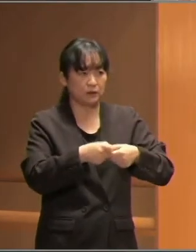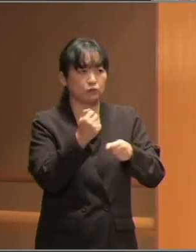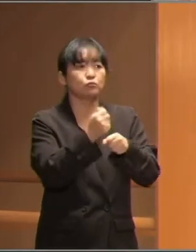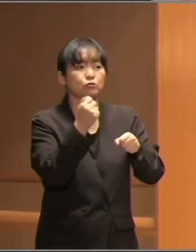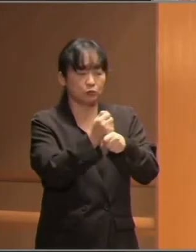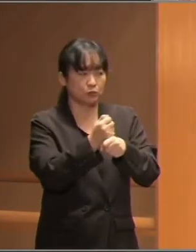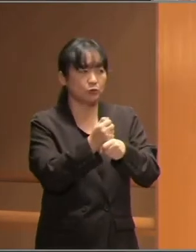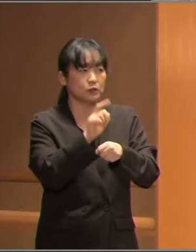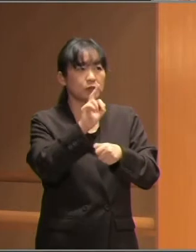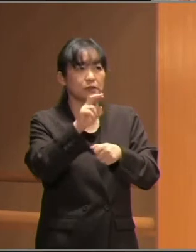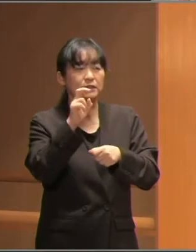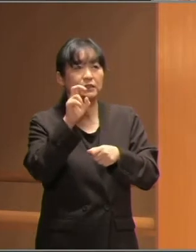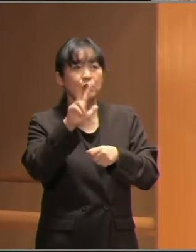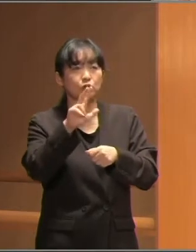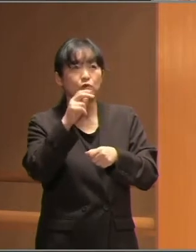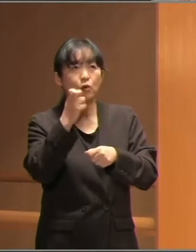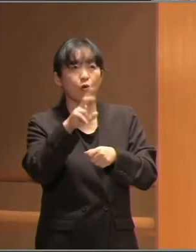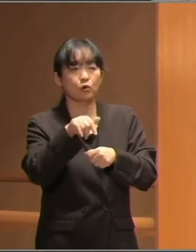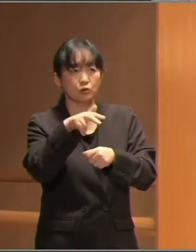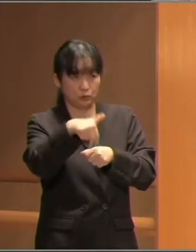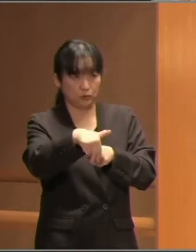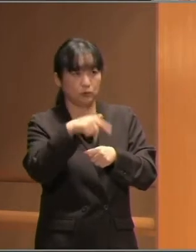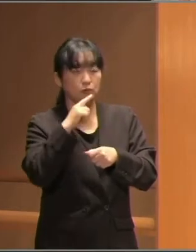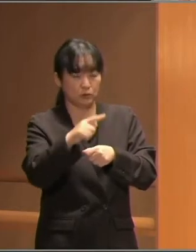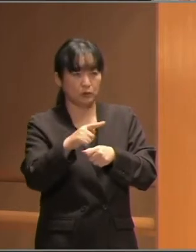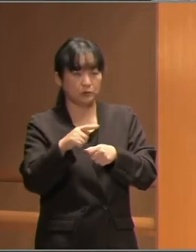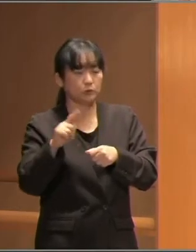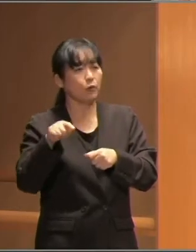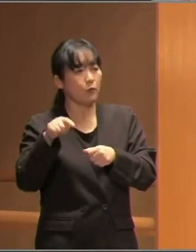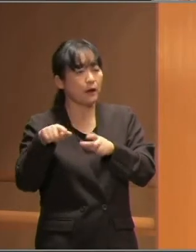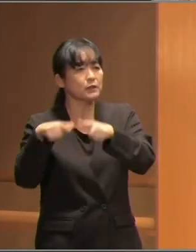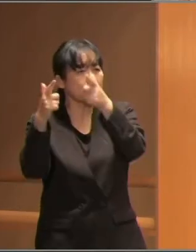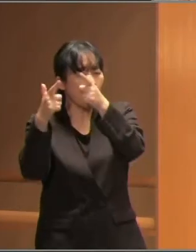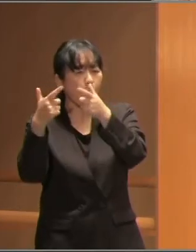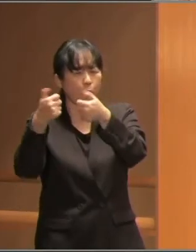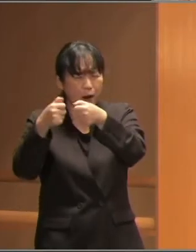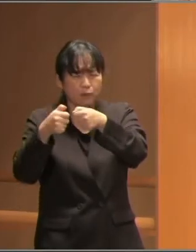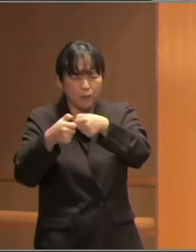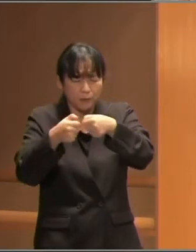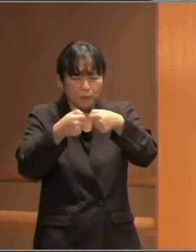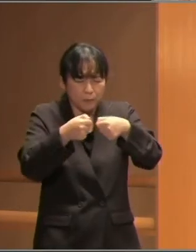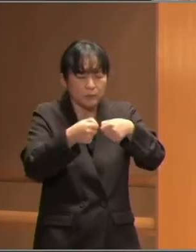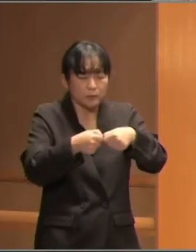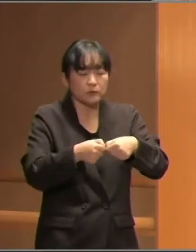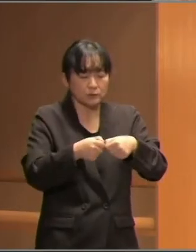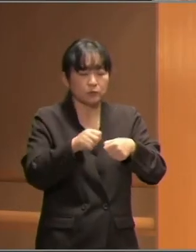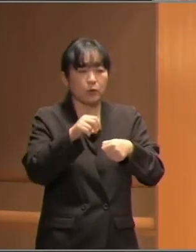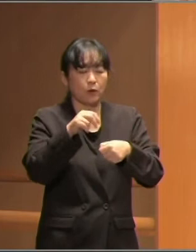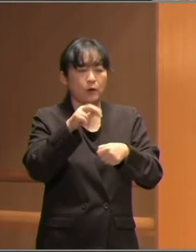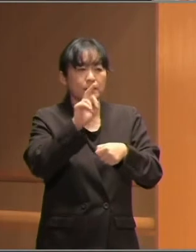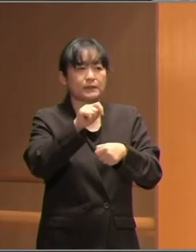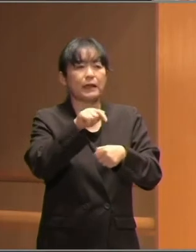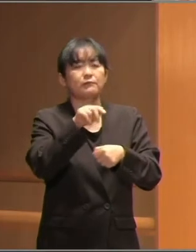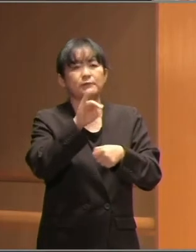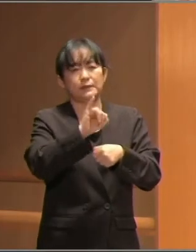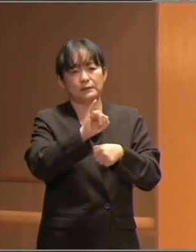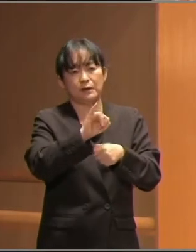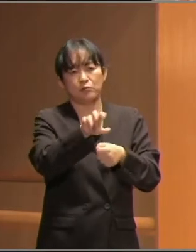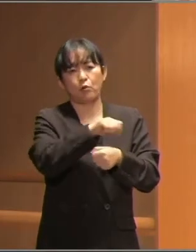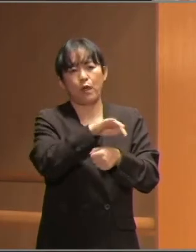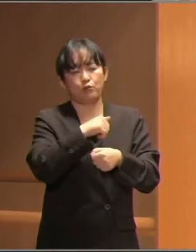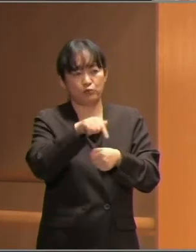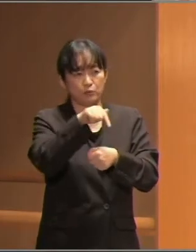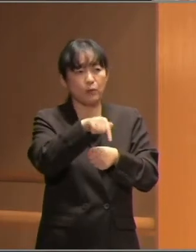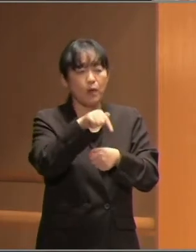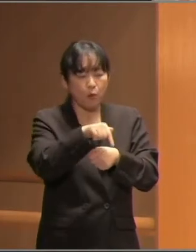cellulose nanofiber is made, and that is like like fiber of the